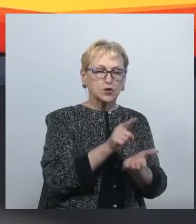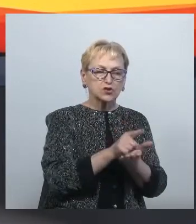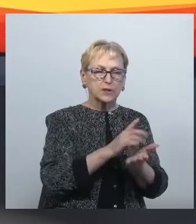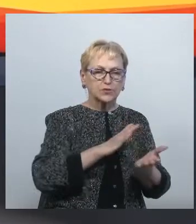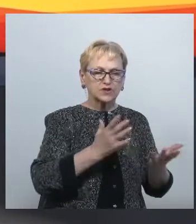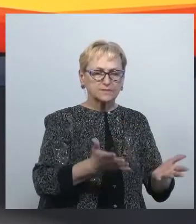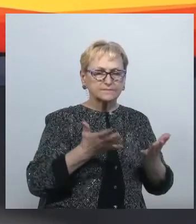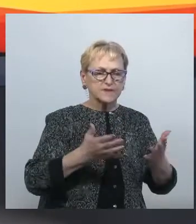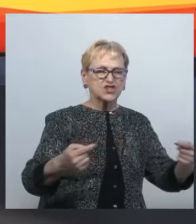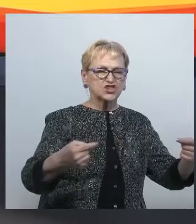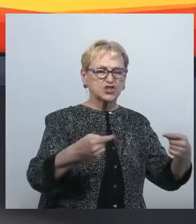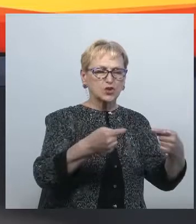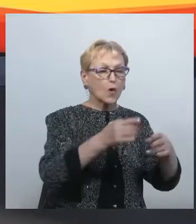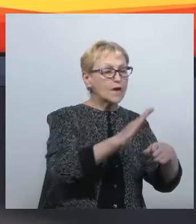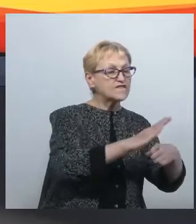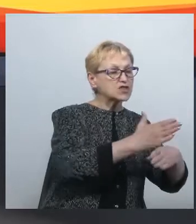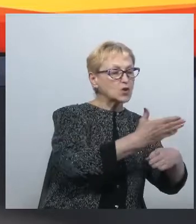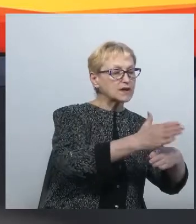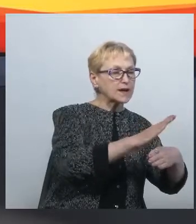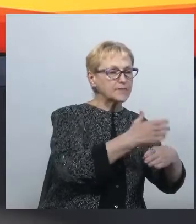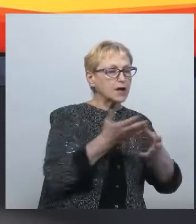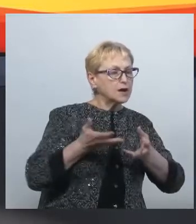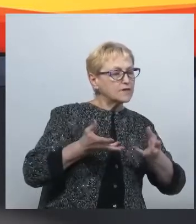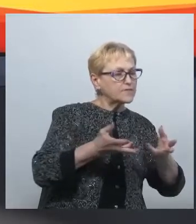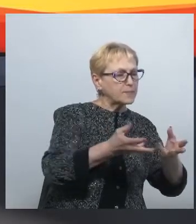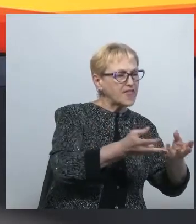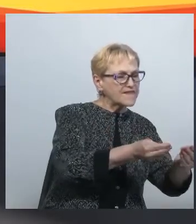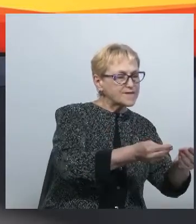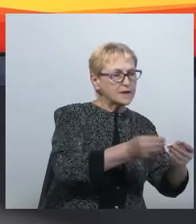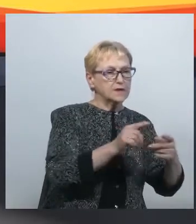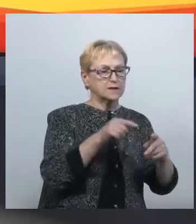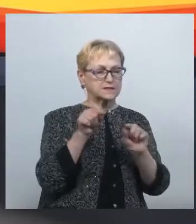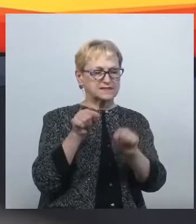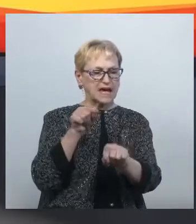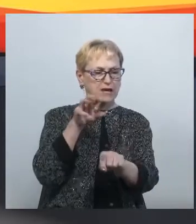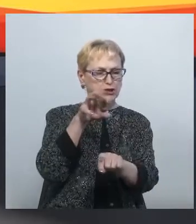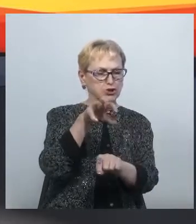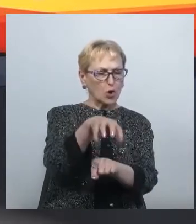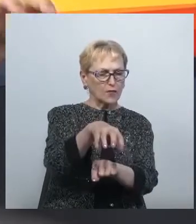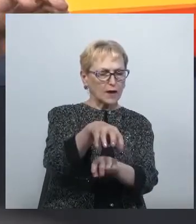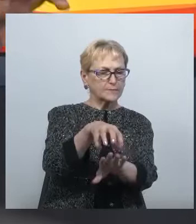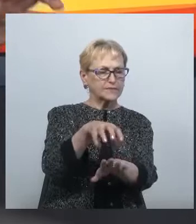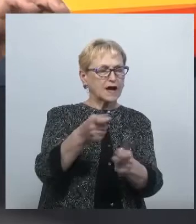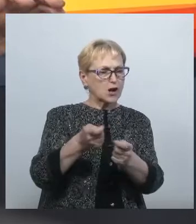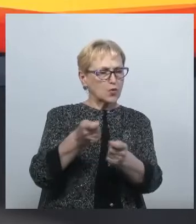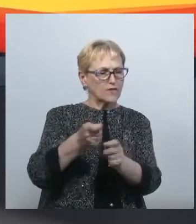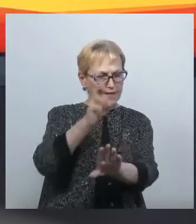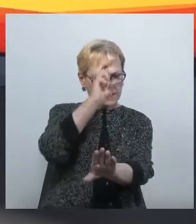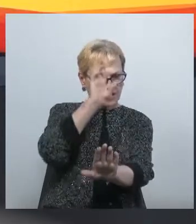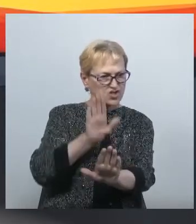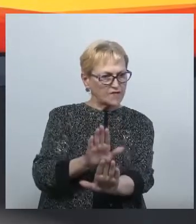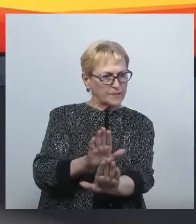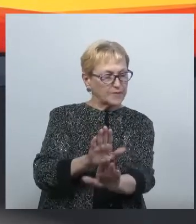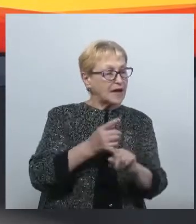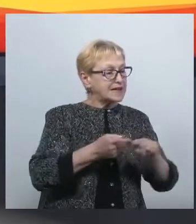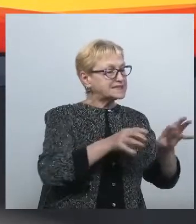there must be clearly separated areas of influence or areas of responsibilities. Like, for example, one is